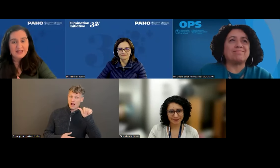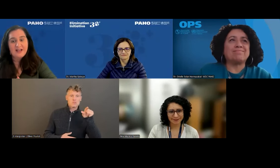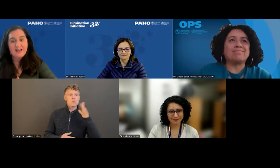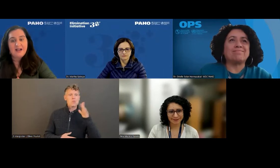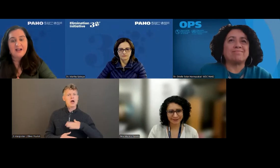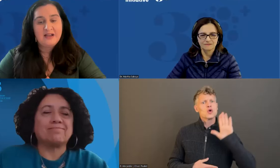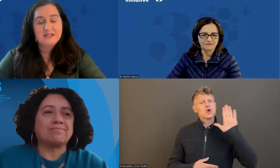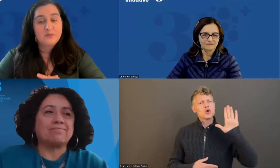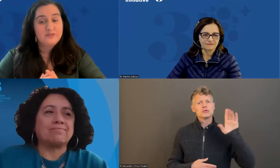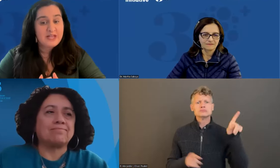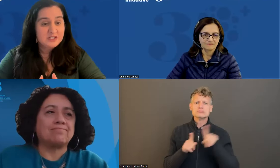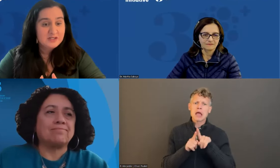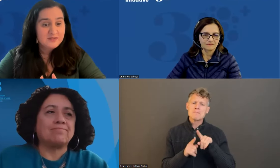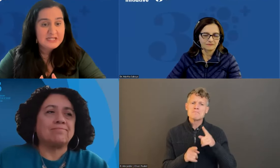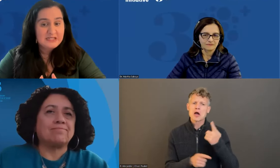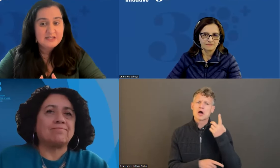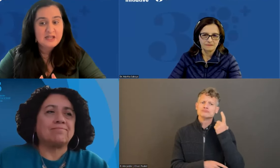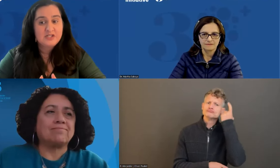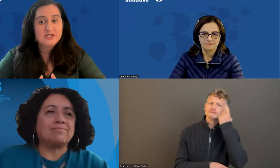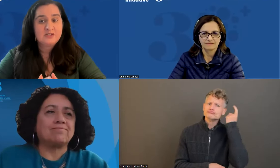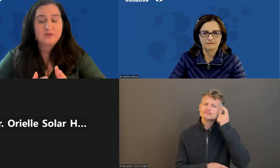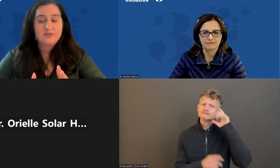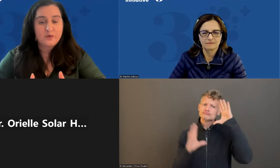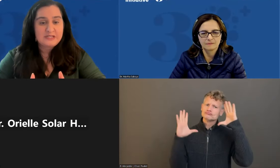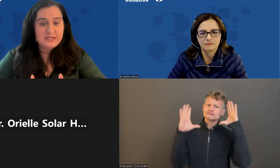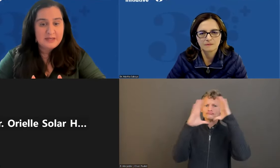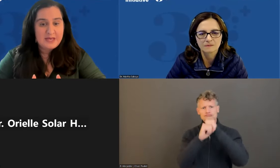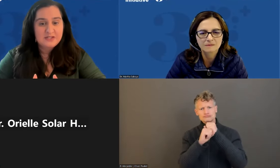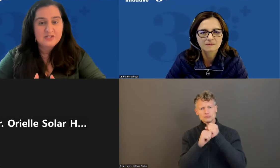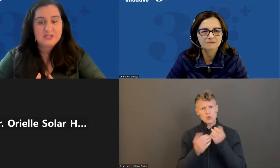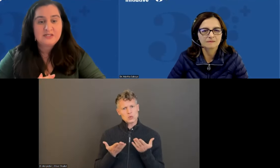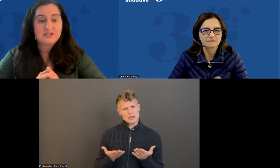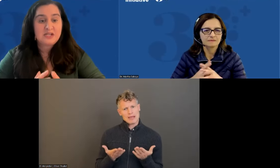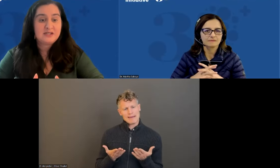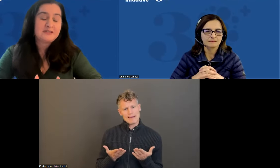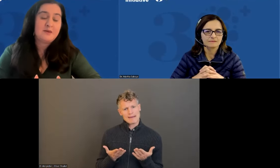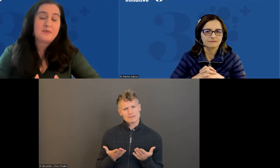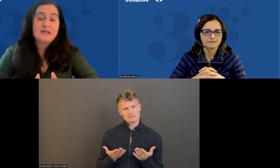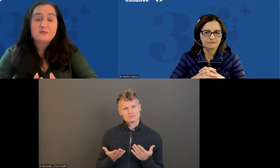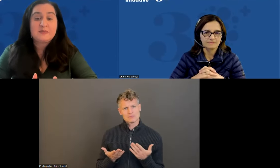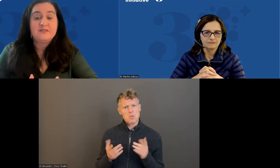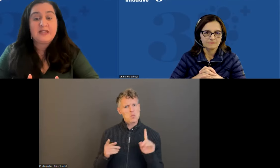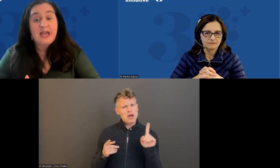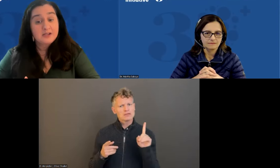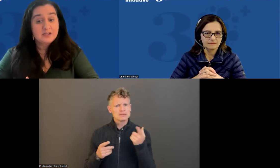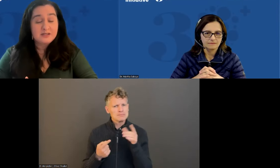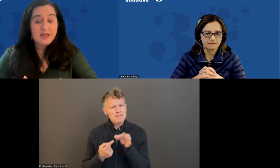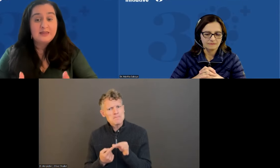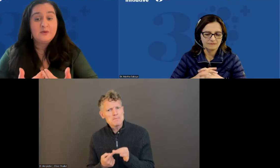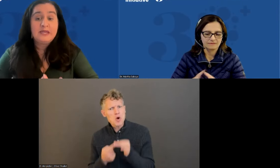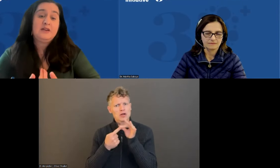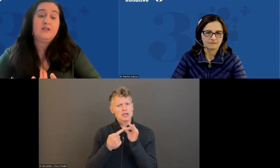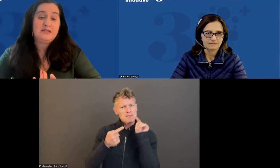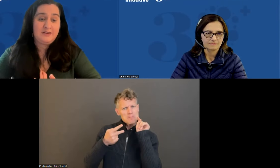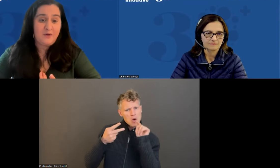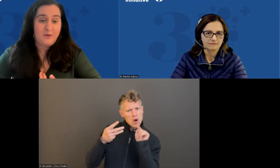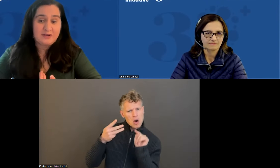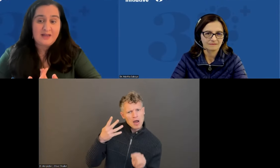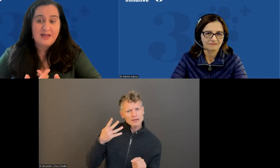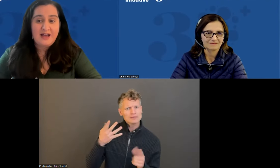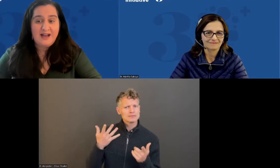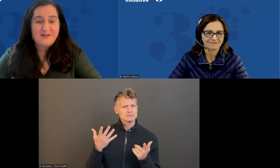remarks, some reflections of today's discussions, reinforcing key messages and suggesting some specific actions that we can all